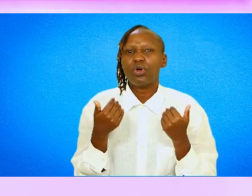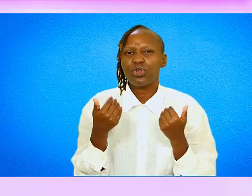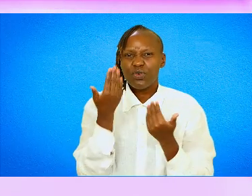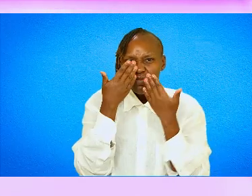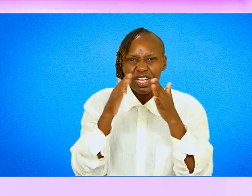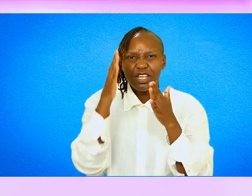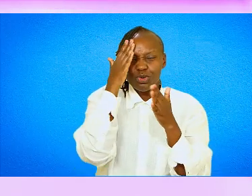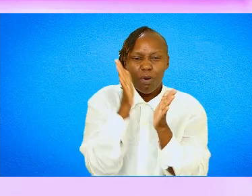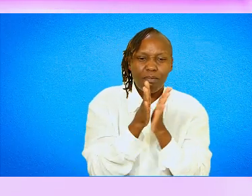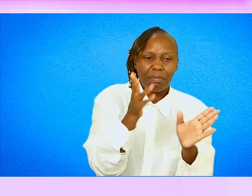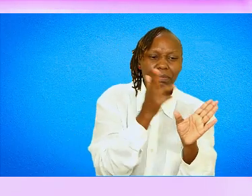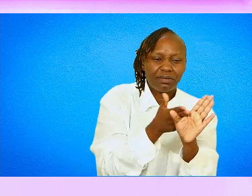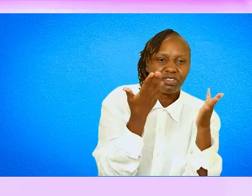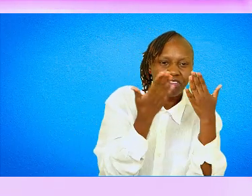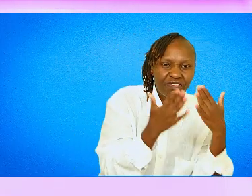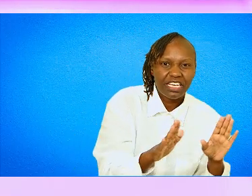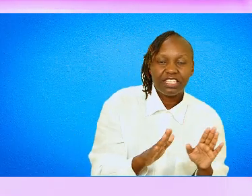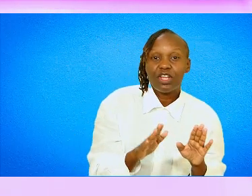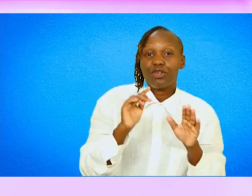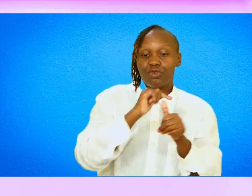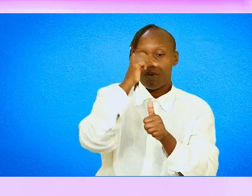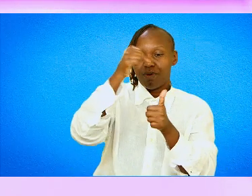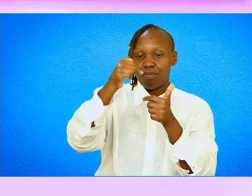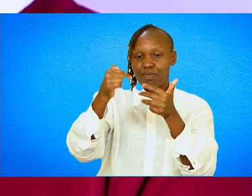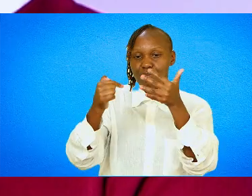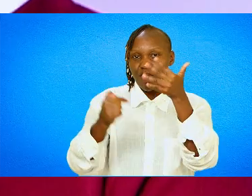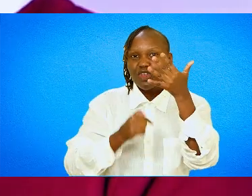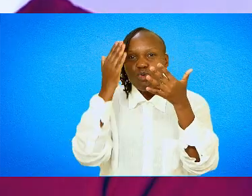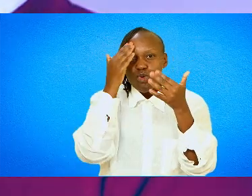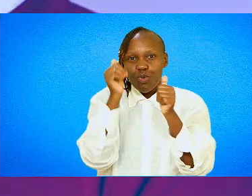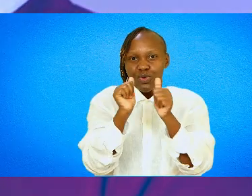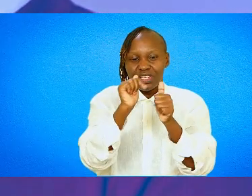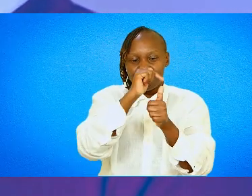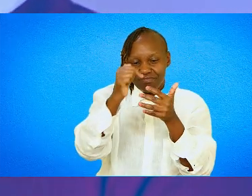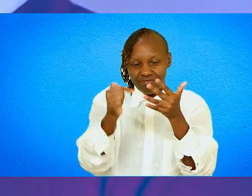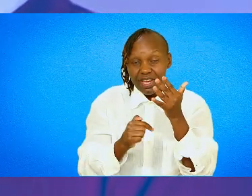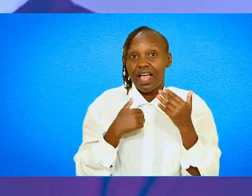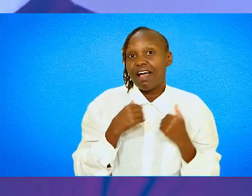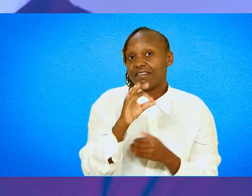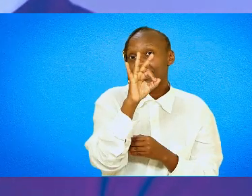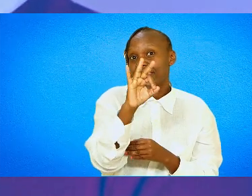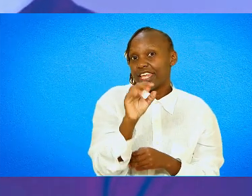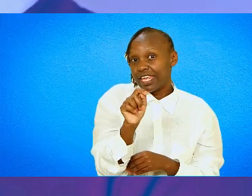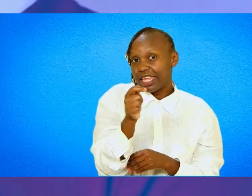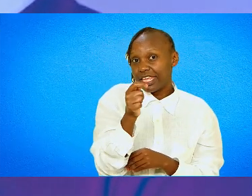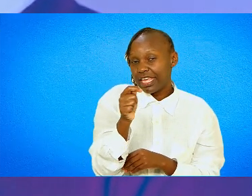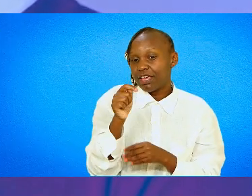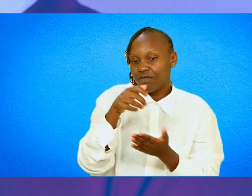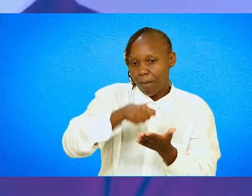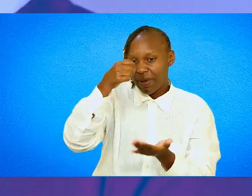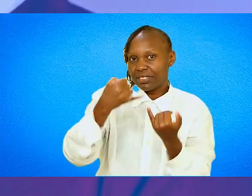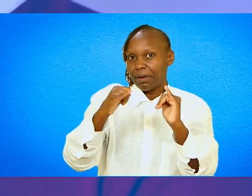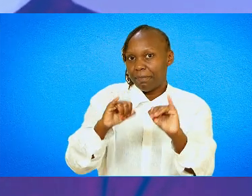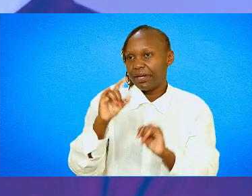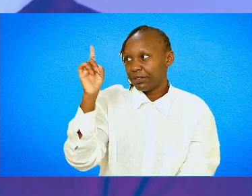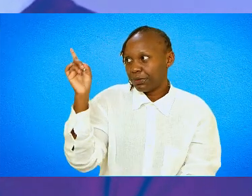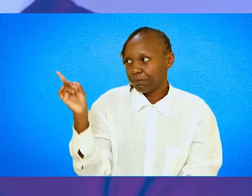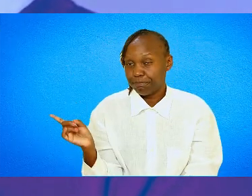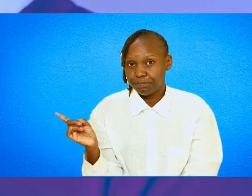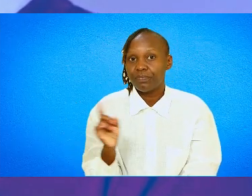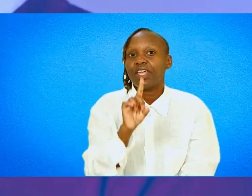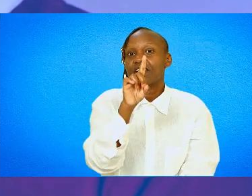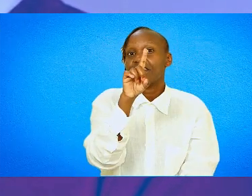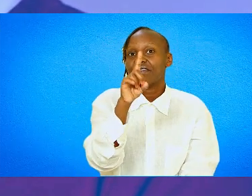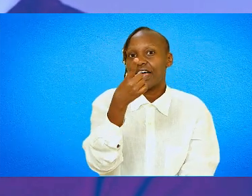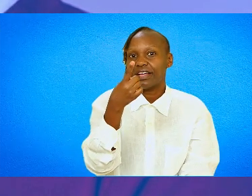through public participation, so the priorities are set. There are three key parts of budget implementation. First,